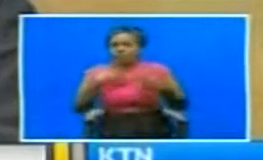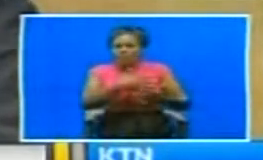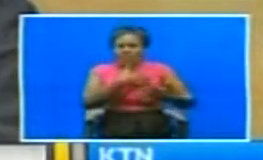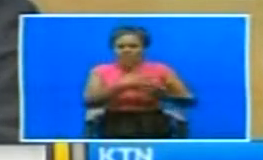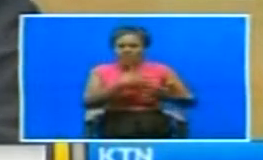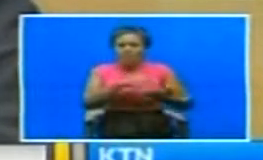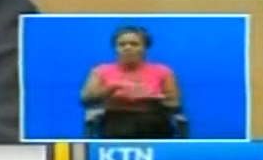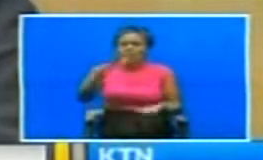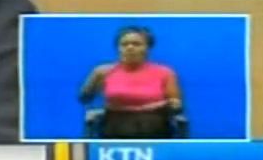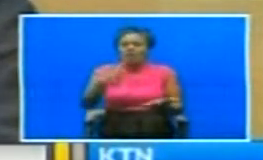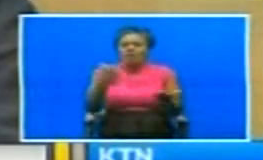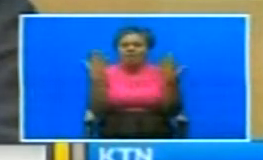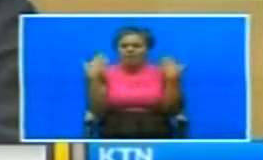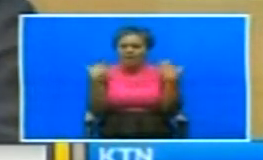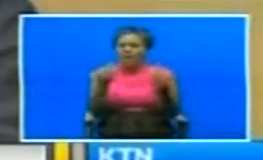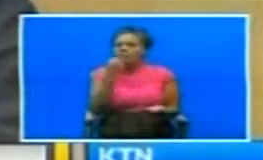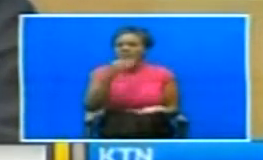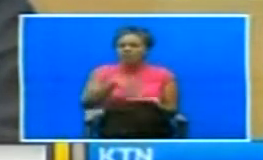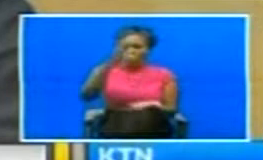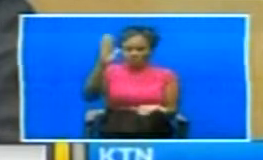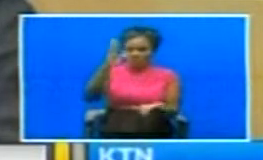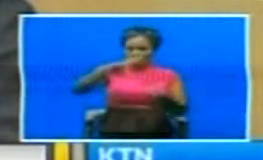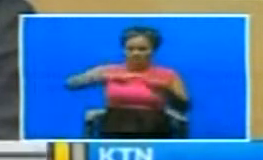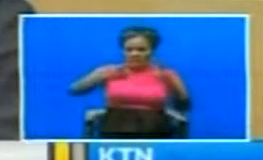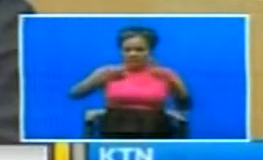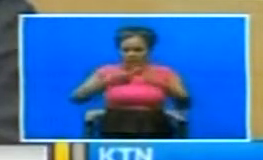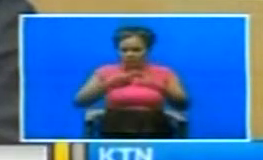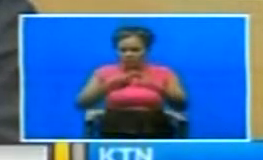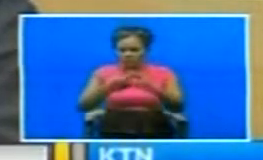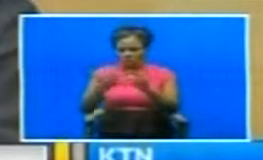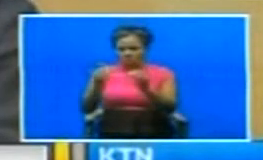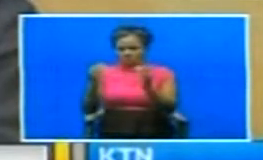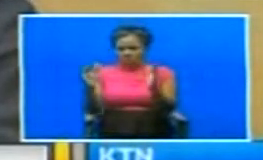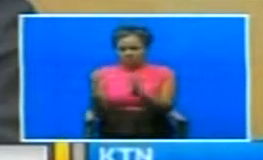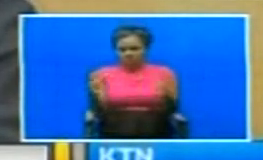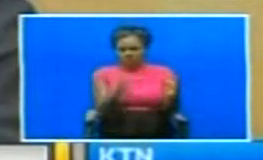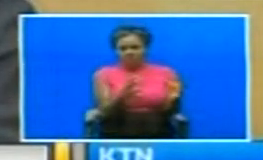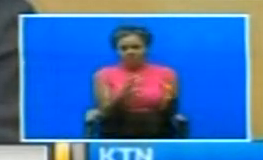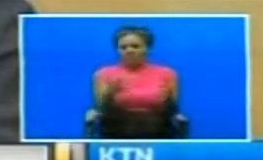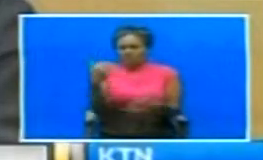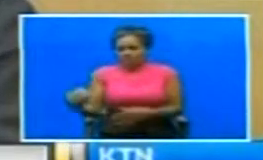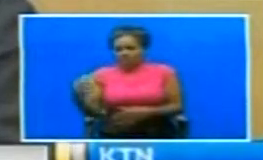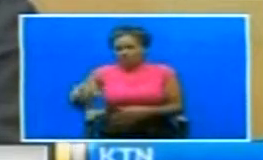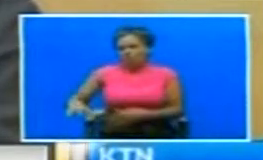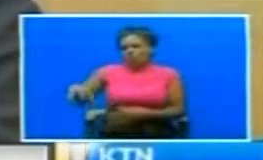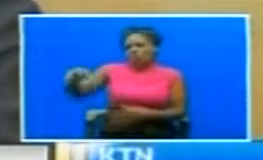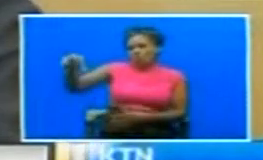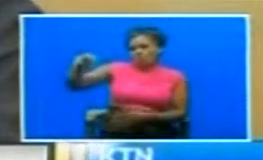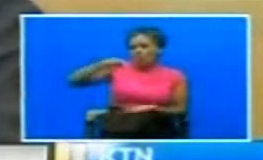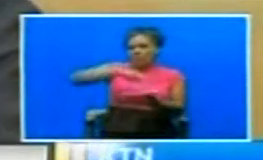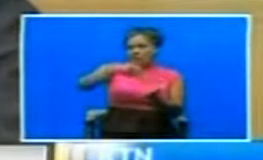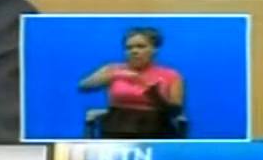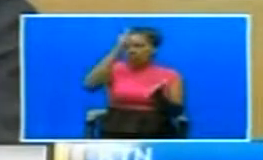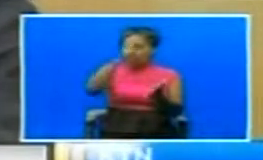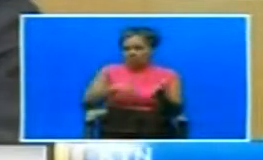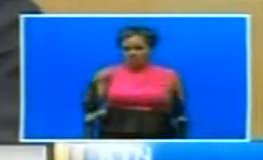air. They eat a lot more food in relation to their sizes. Children are growing, meaning that